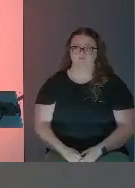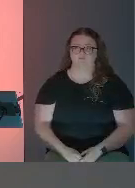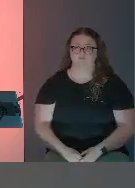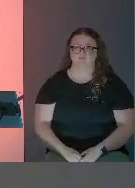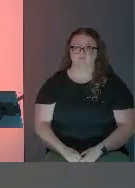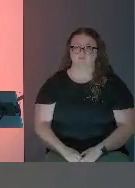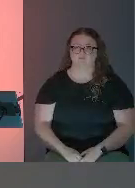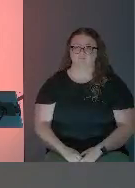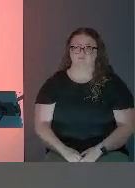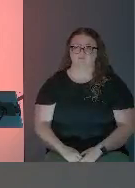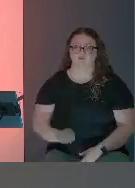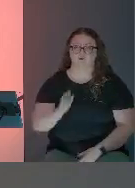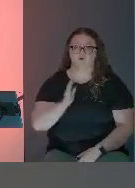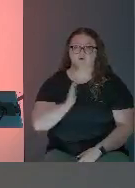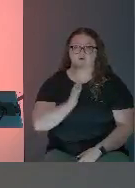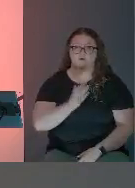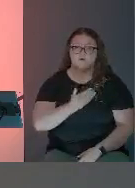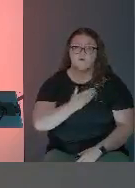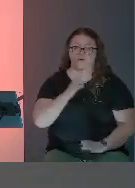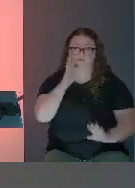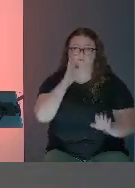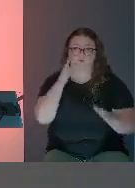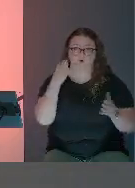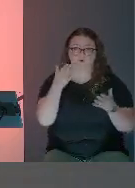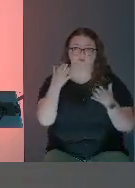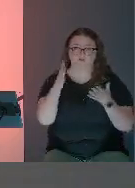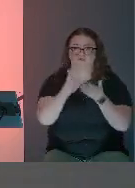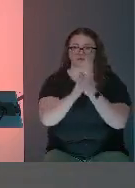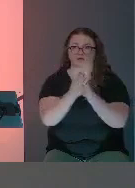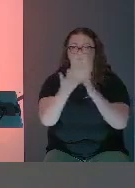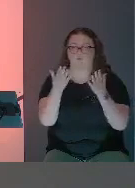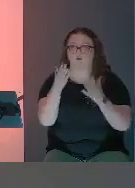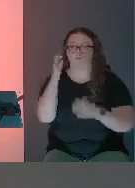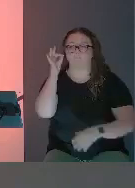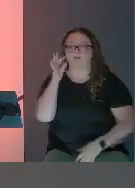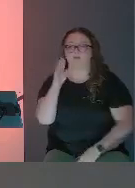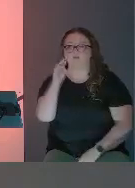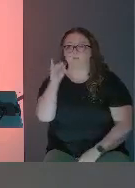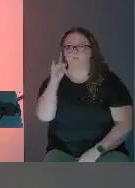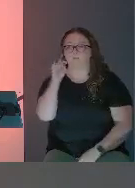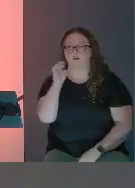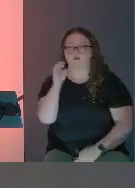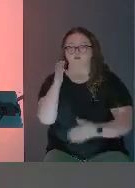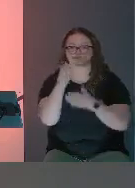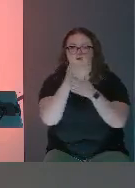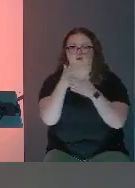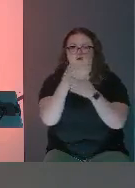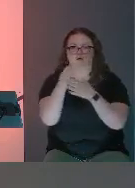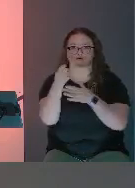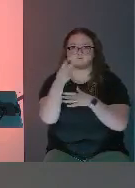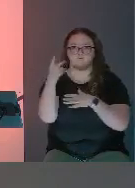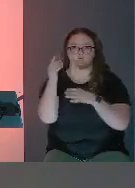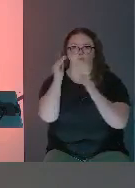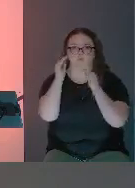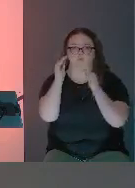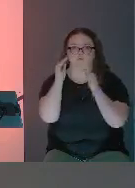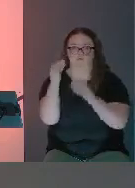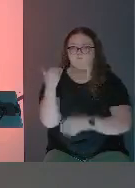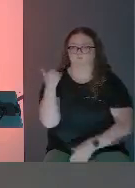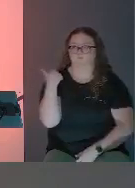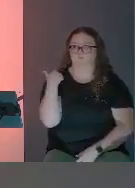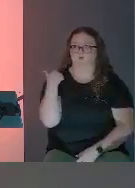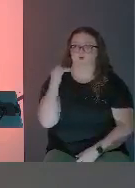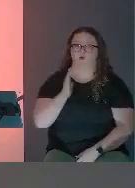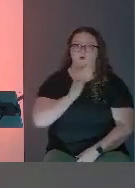Where our focus became what? Love, what Pastor Mike shared a couple of teachings ago about the materialism that has caused